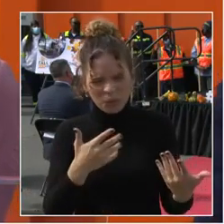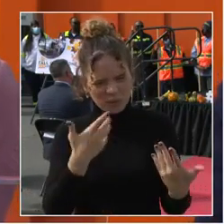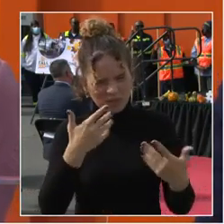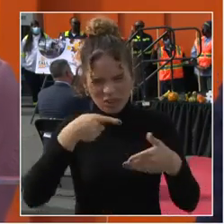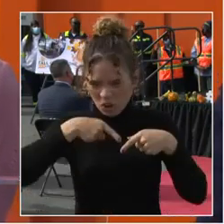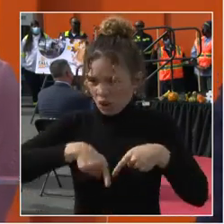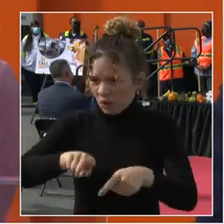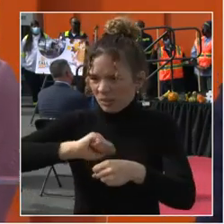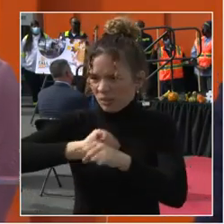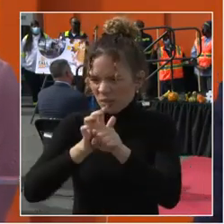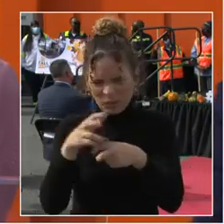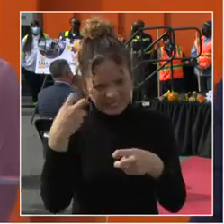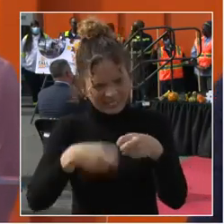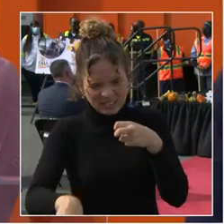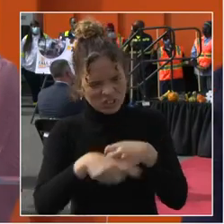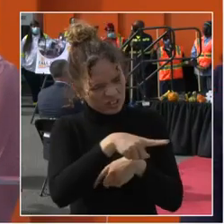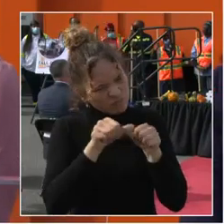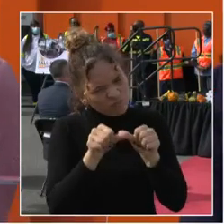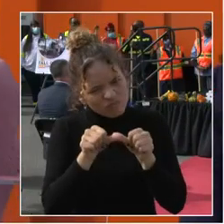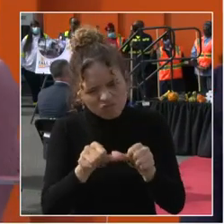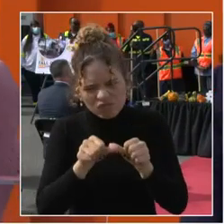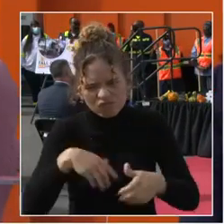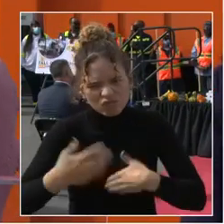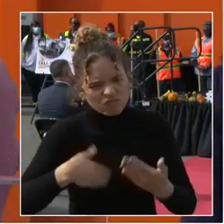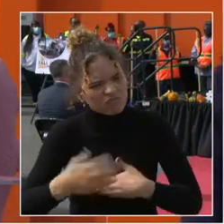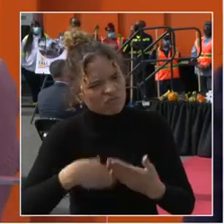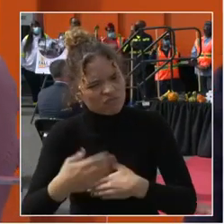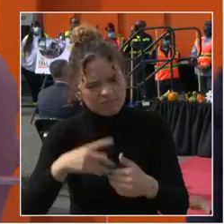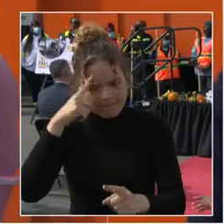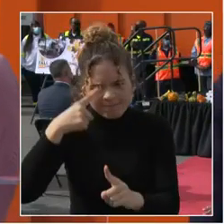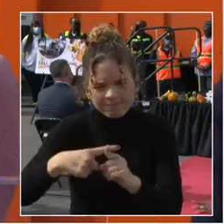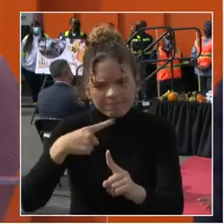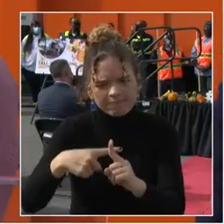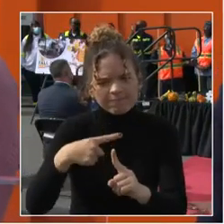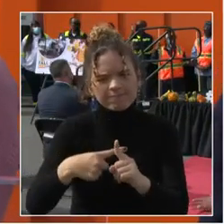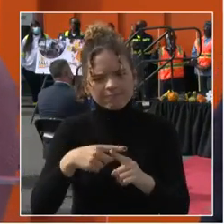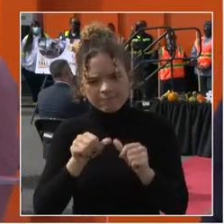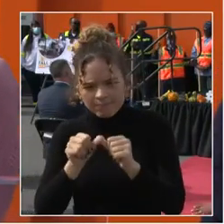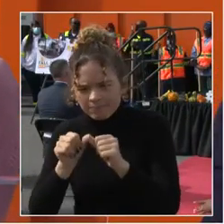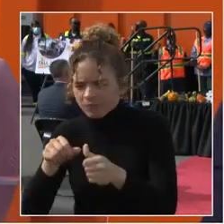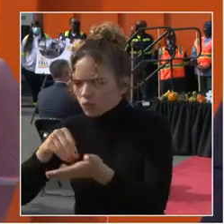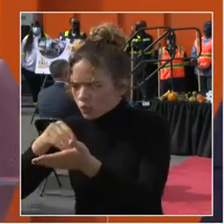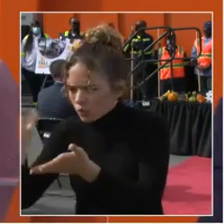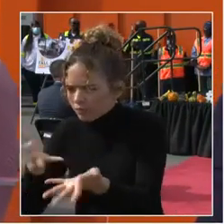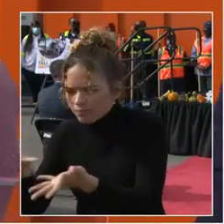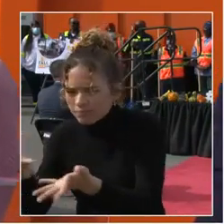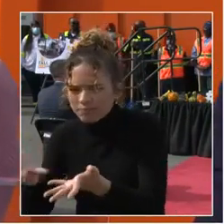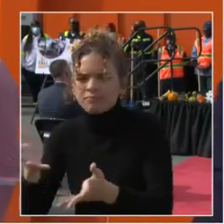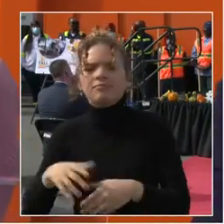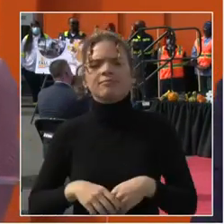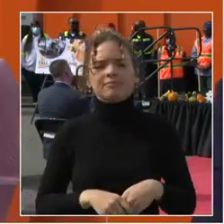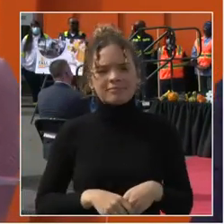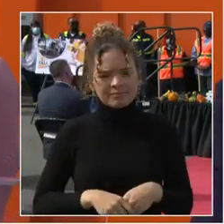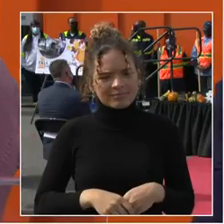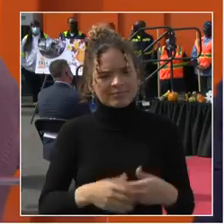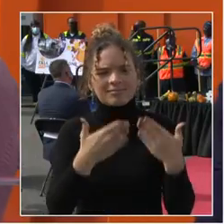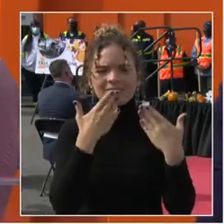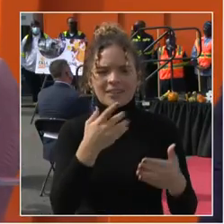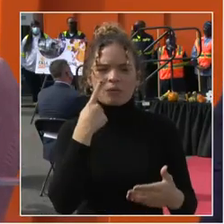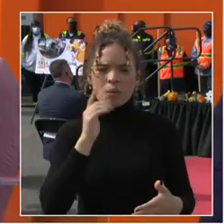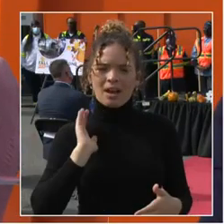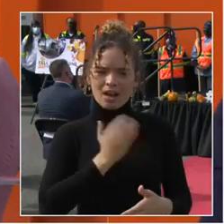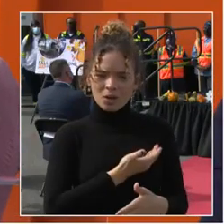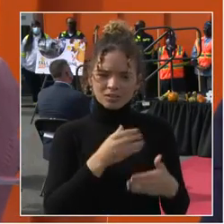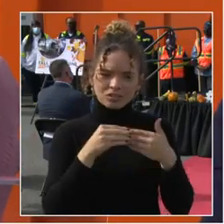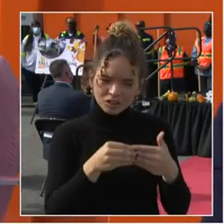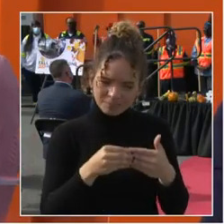move forward. Our children are continuing to excel thanks to our leadership. Vilka as well. We appreciate you.